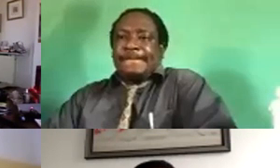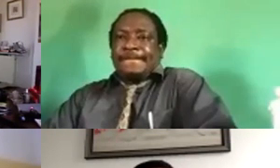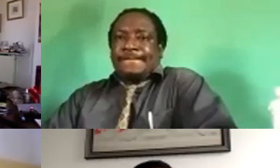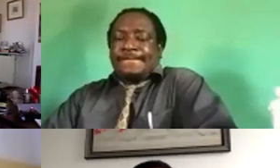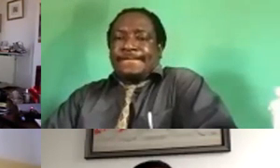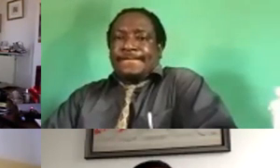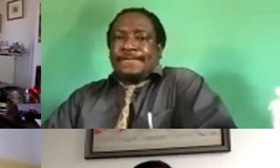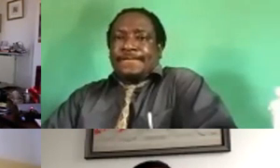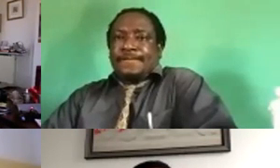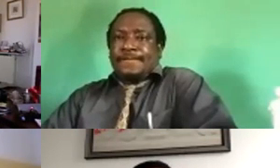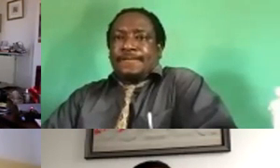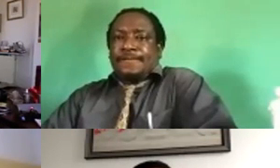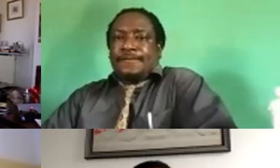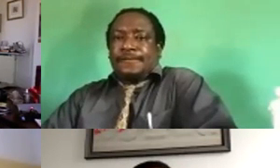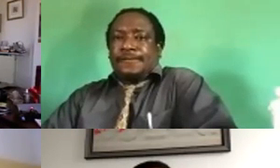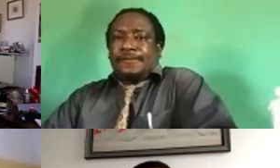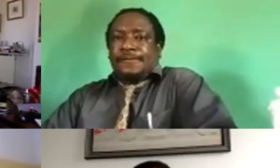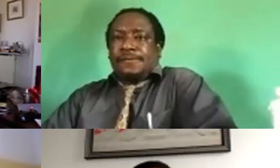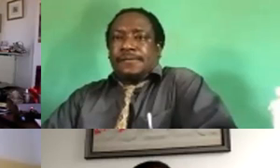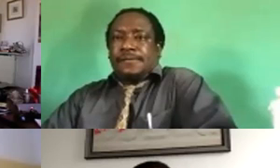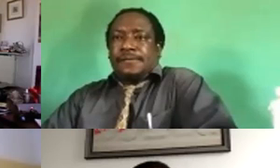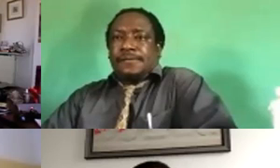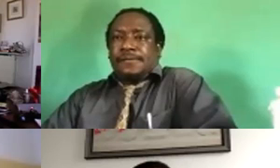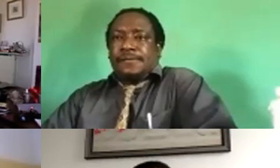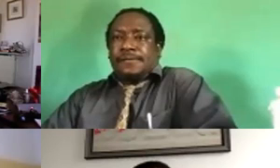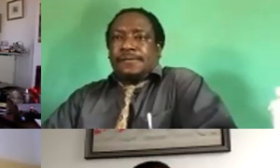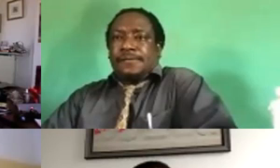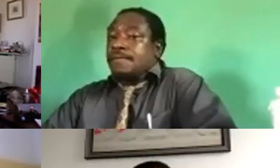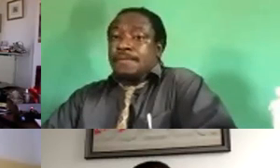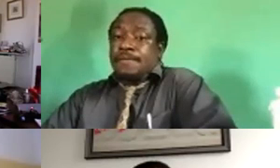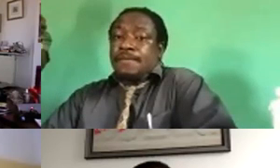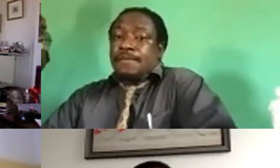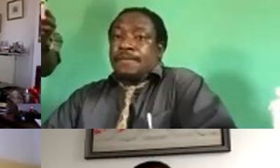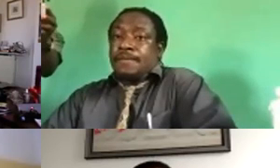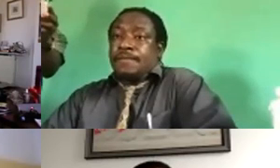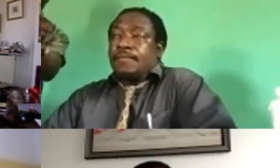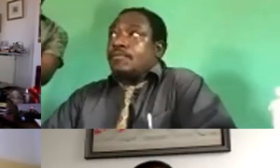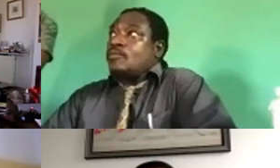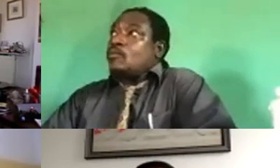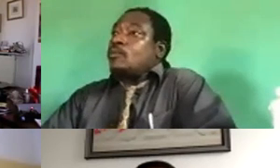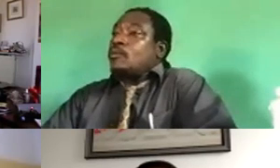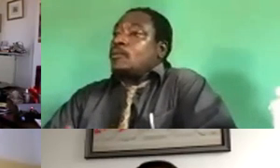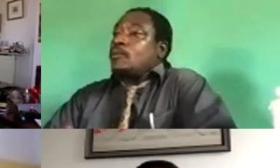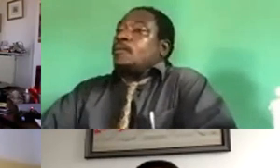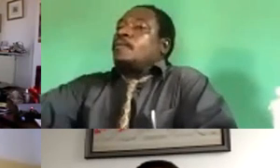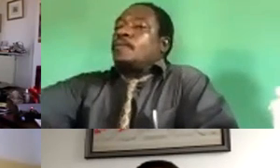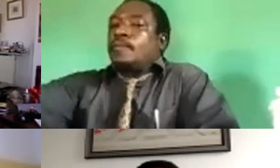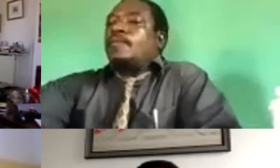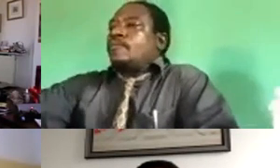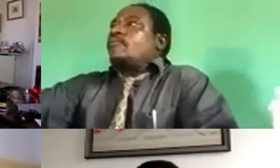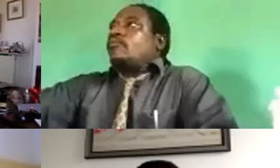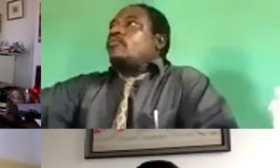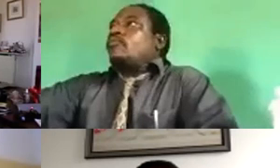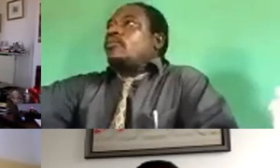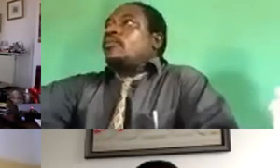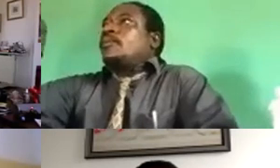to? What should we not be reacting to? And how should we react to it? And I will give you a